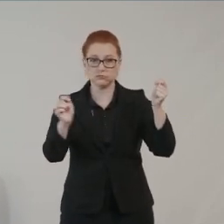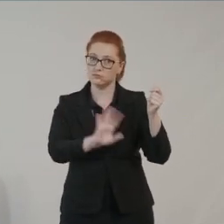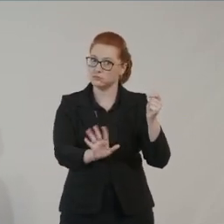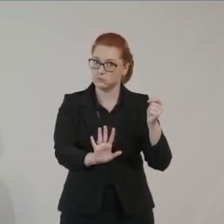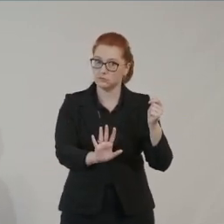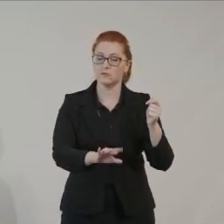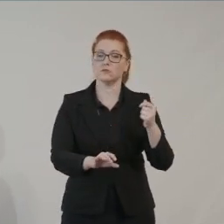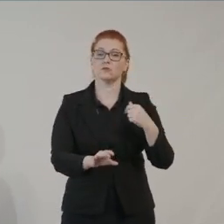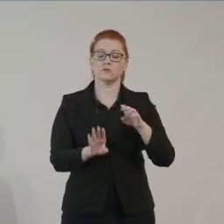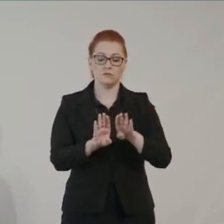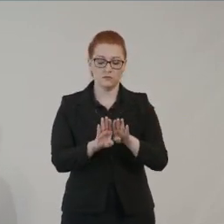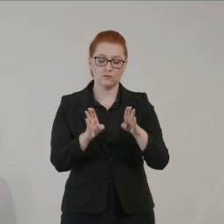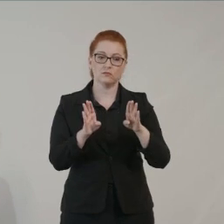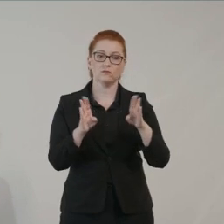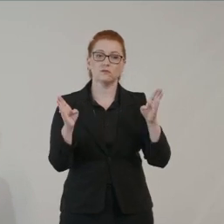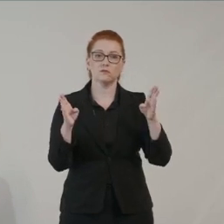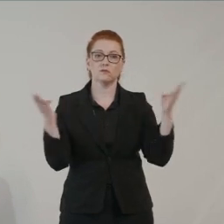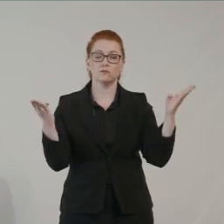as we restore